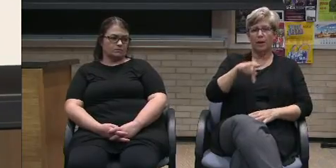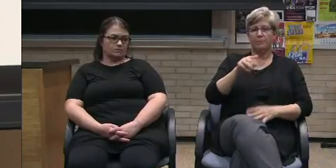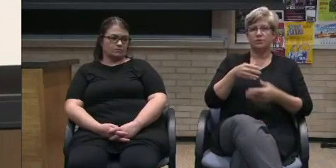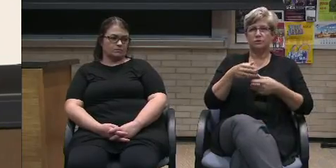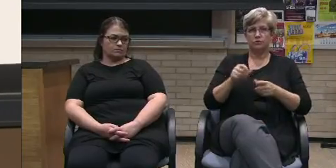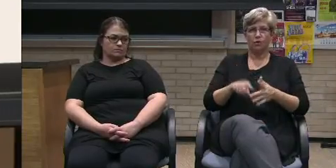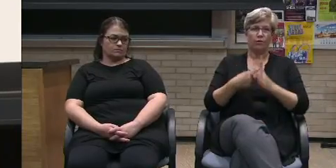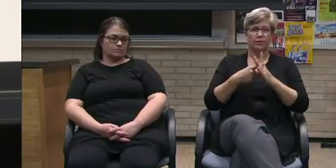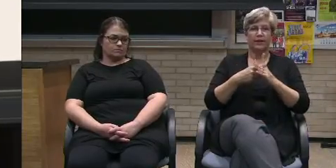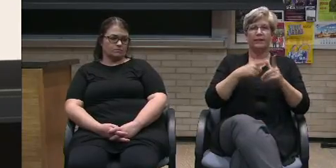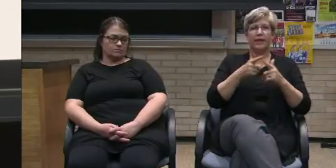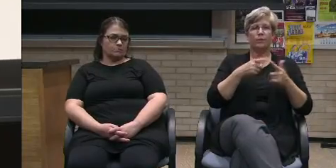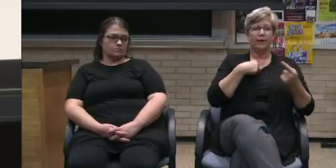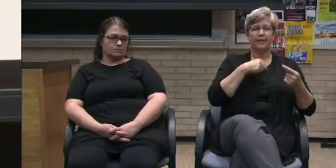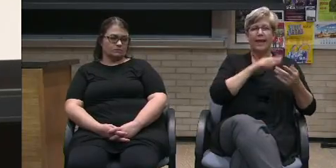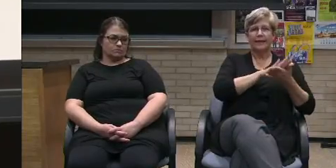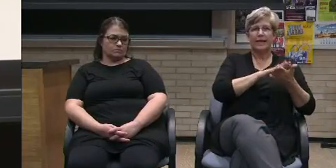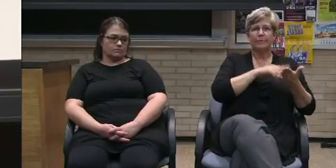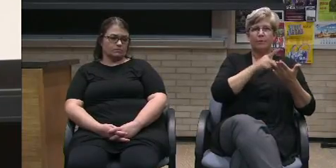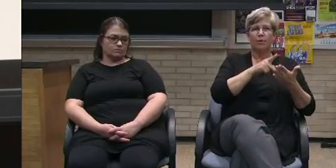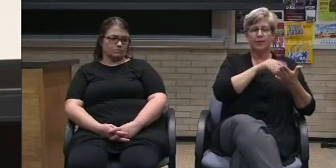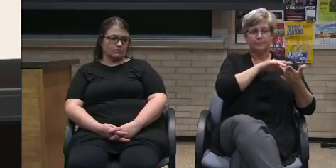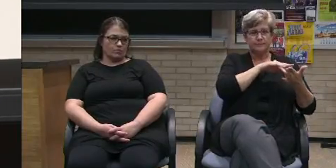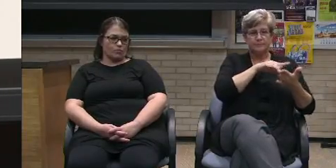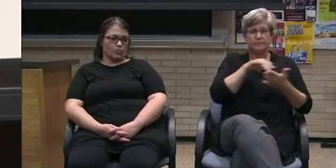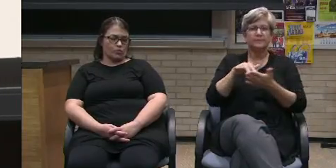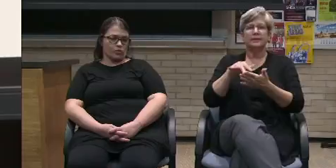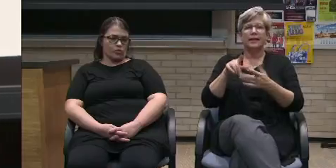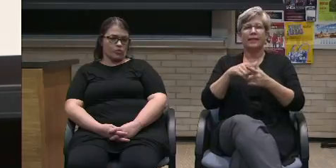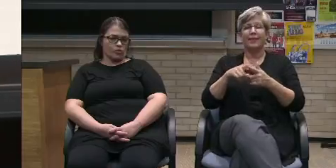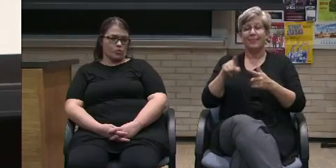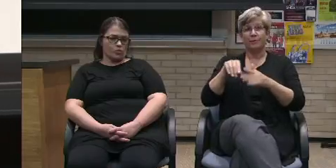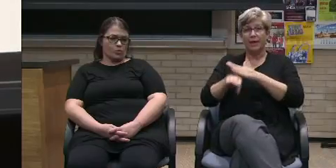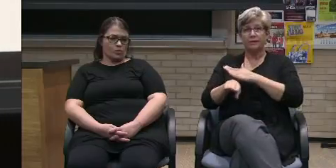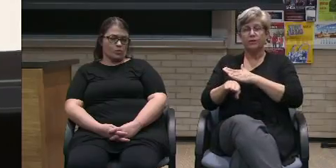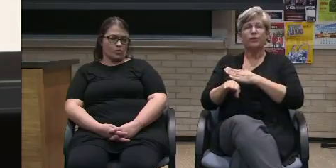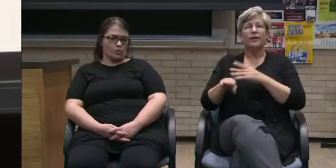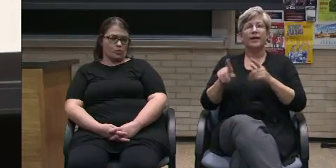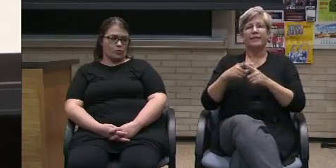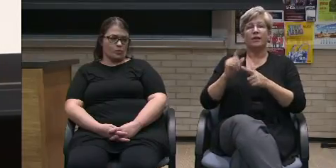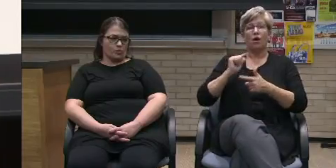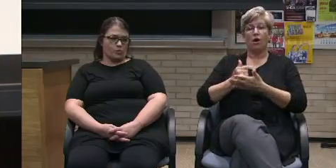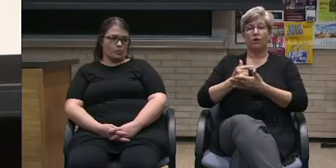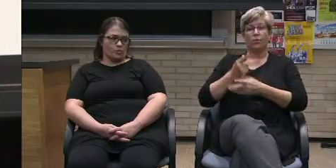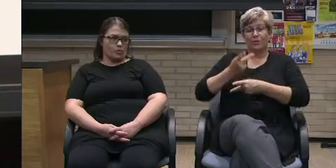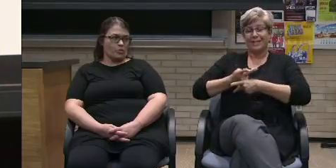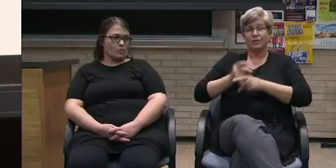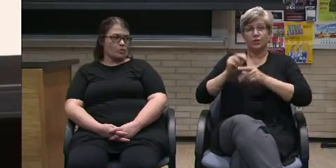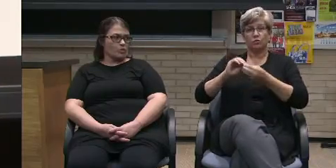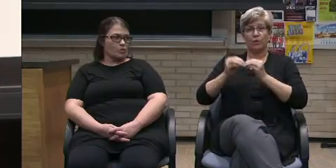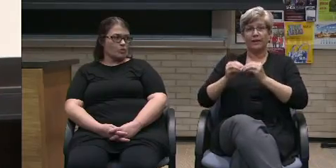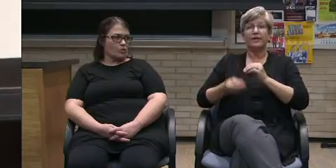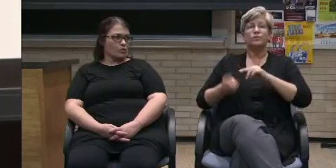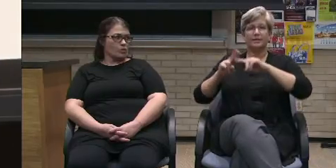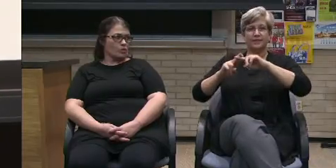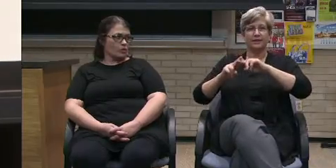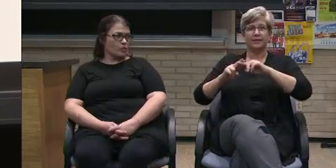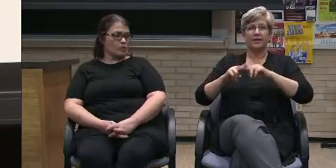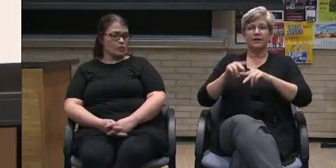ed, and the retention rate at the college has risen over the last 2 years to 70%. Our Jumpstart retention rate is